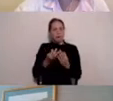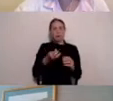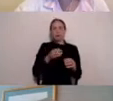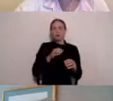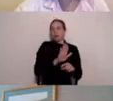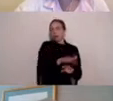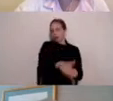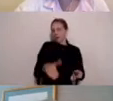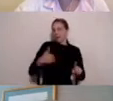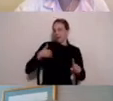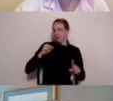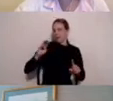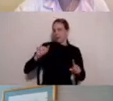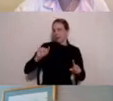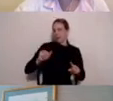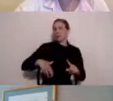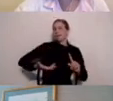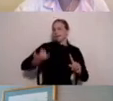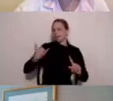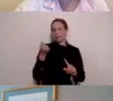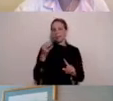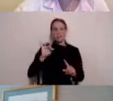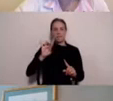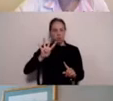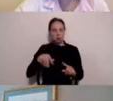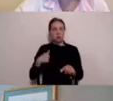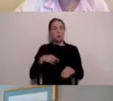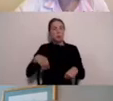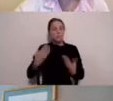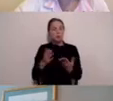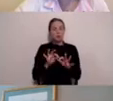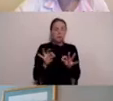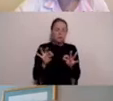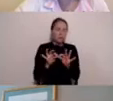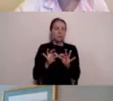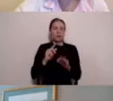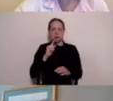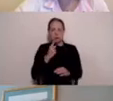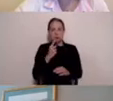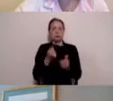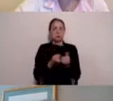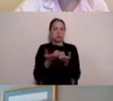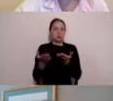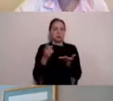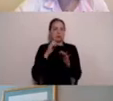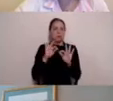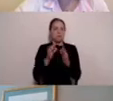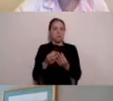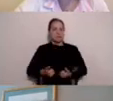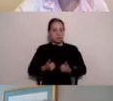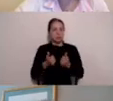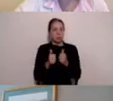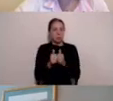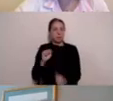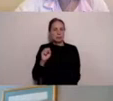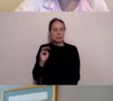1984. We provide vital support services for families living with SMA. We currently have 36 chapters that are volunteer-led, and they're